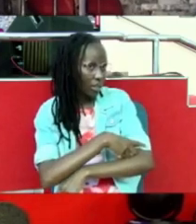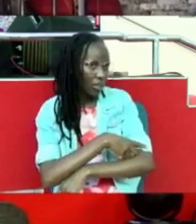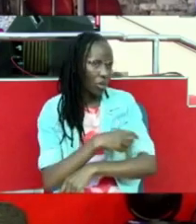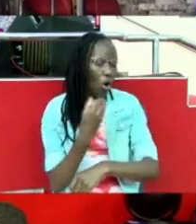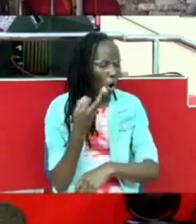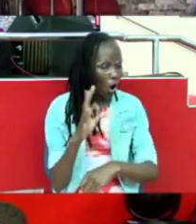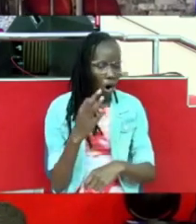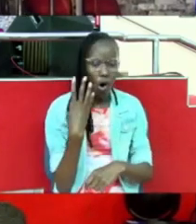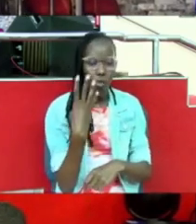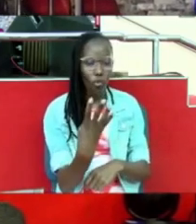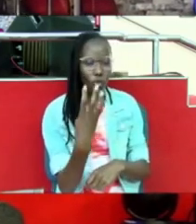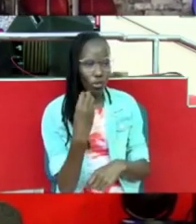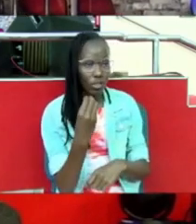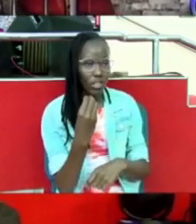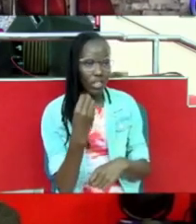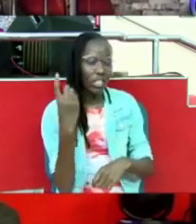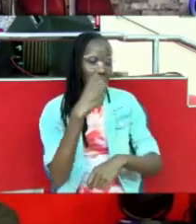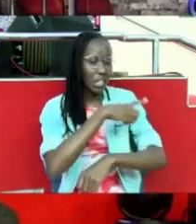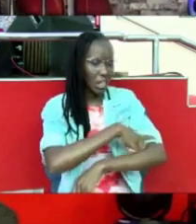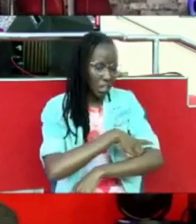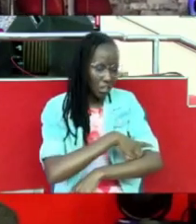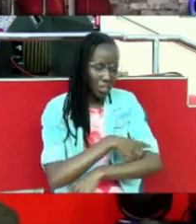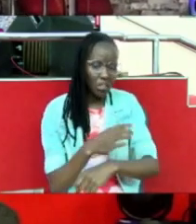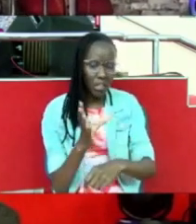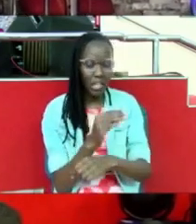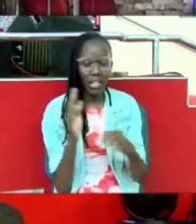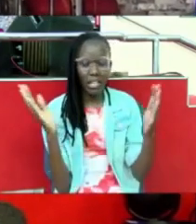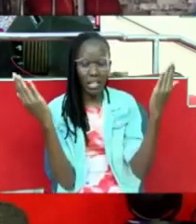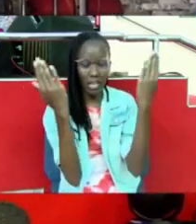or 40 days and 40 nights,